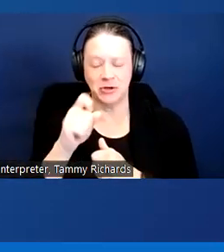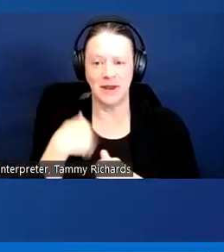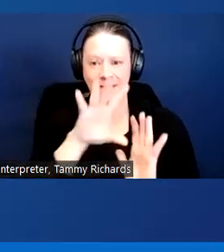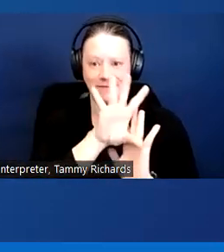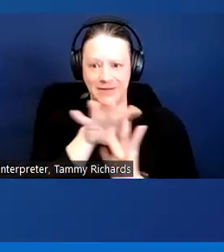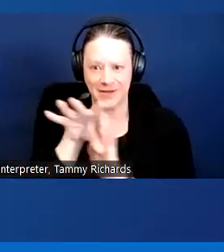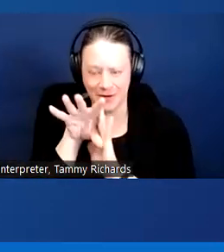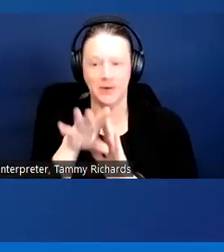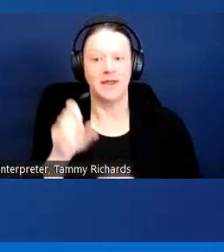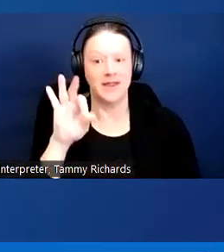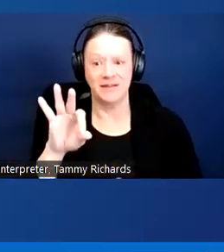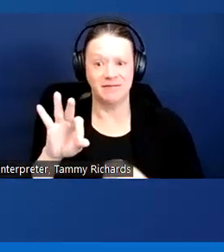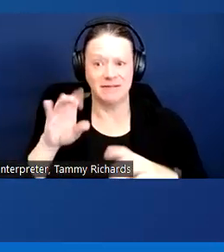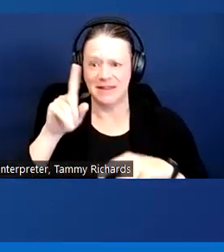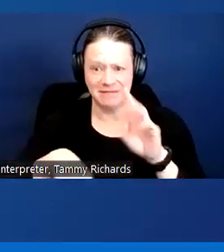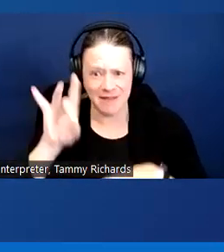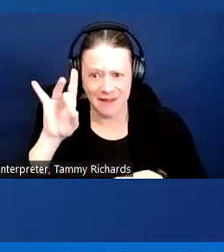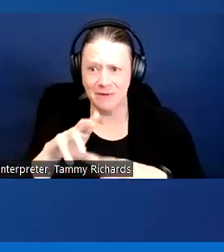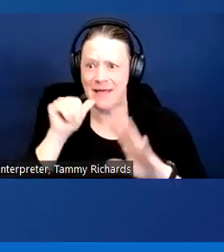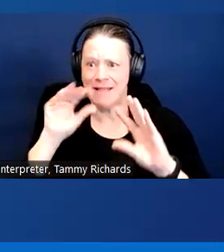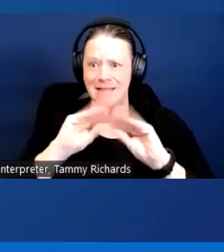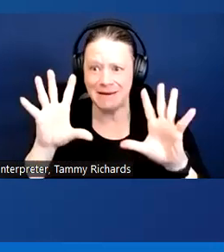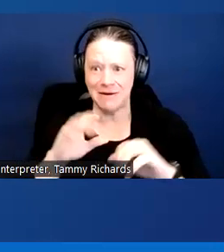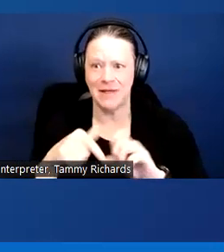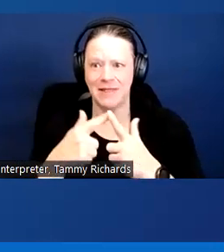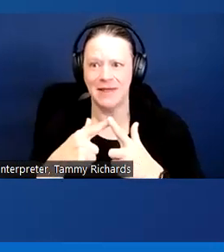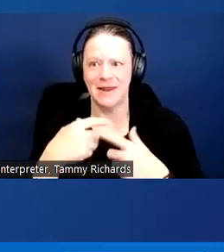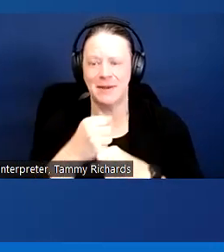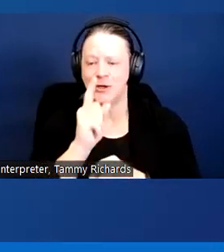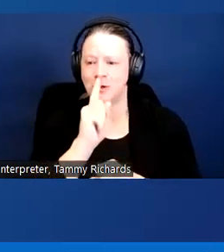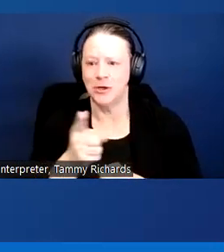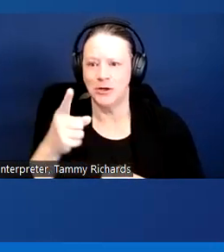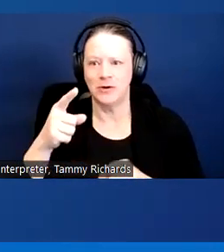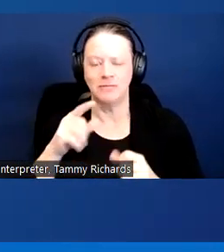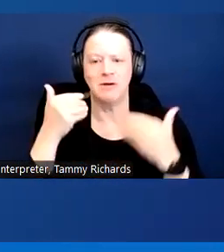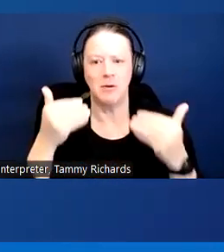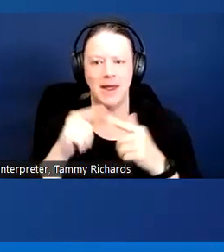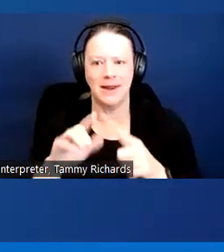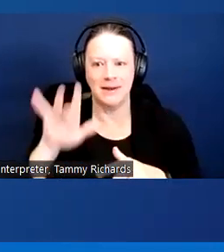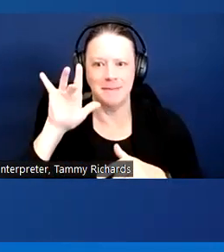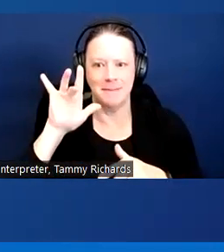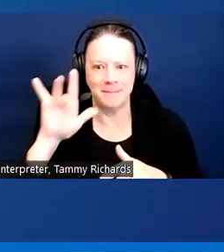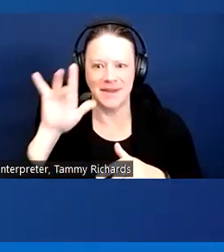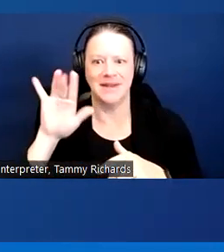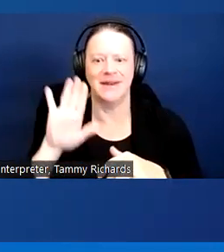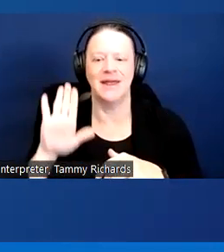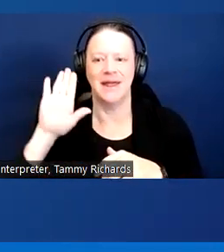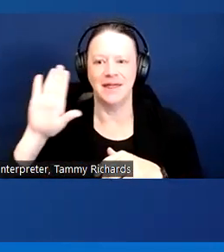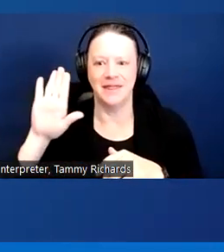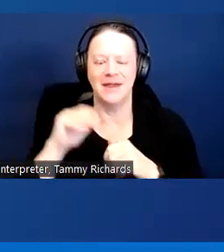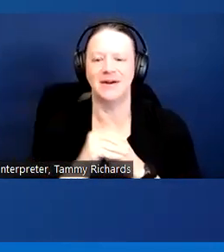If for whatever reason you do not, make sure to pin their video feed. Their name is ASL interpreter